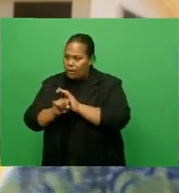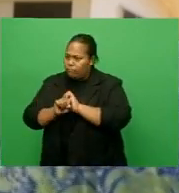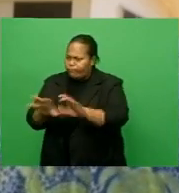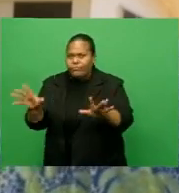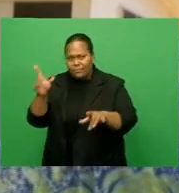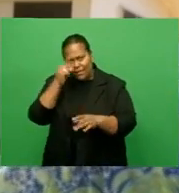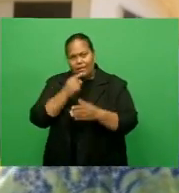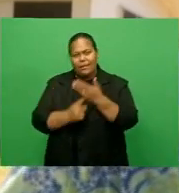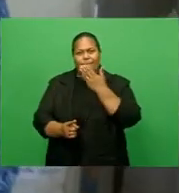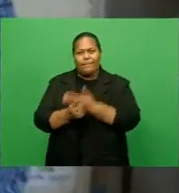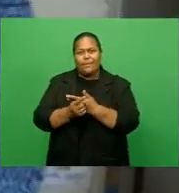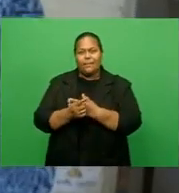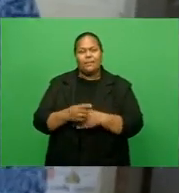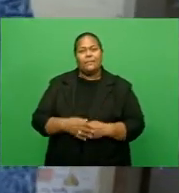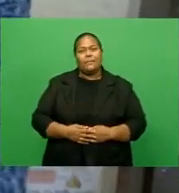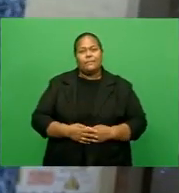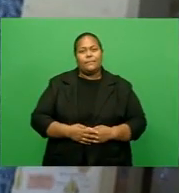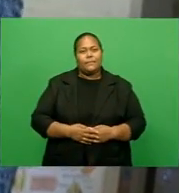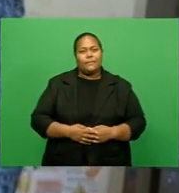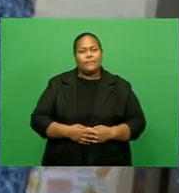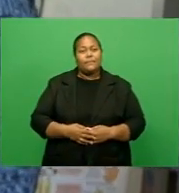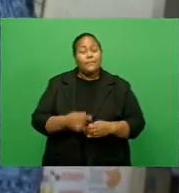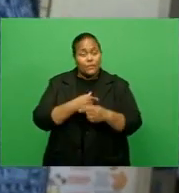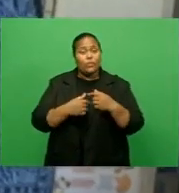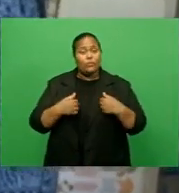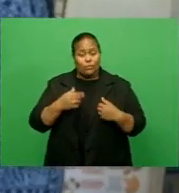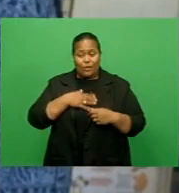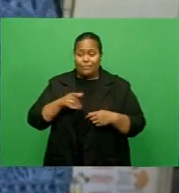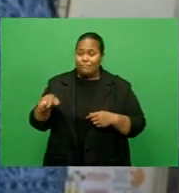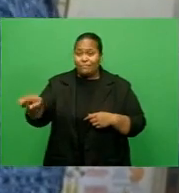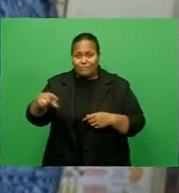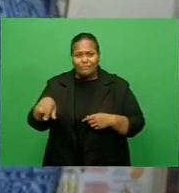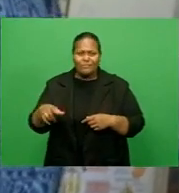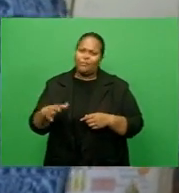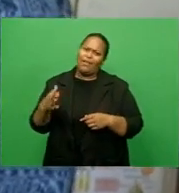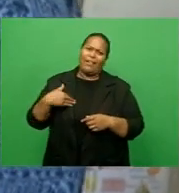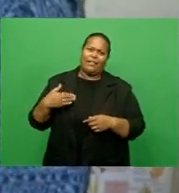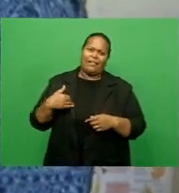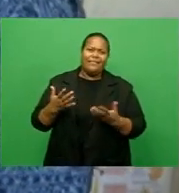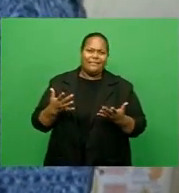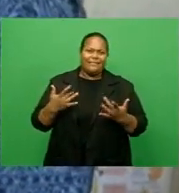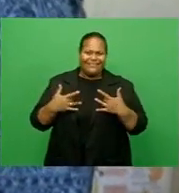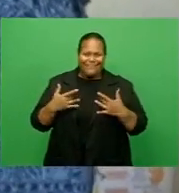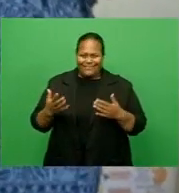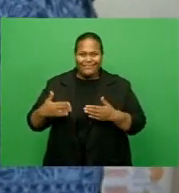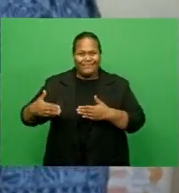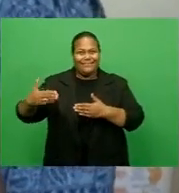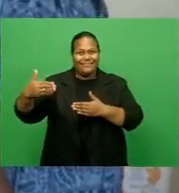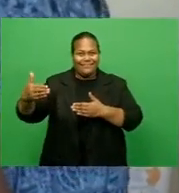yourself. But we would like them to actually promote healthy living. So